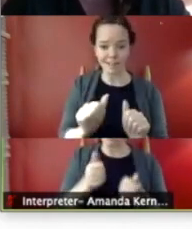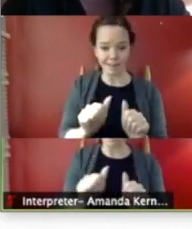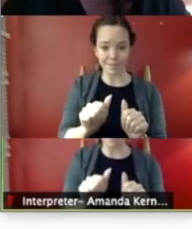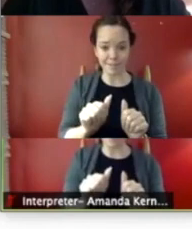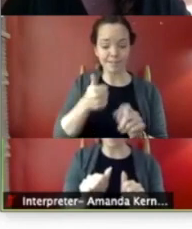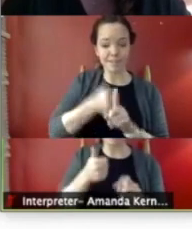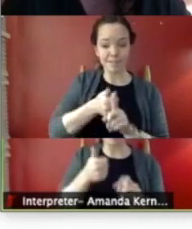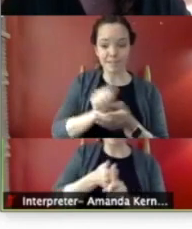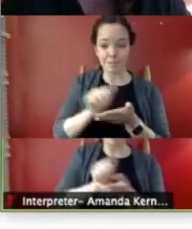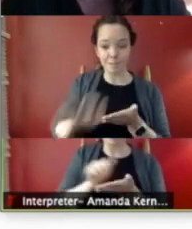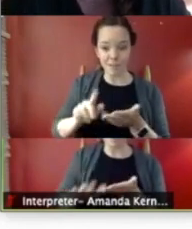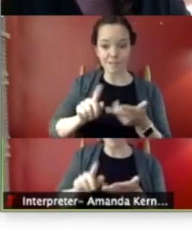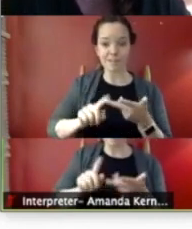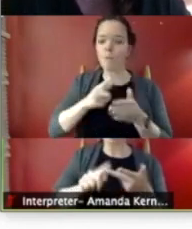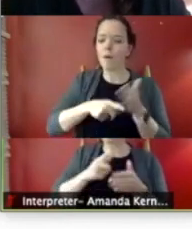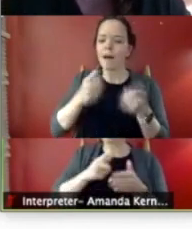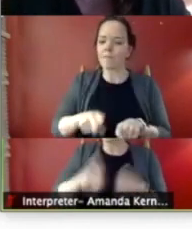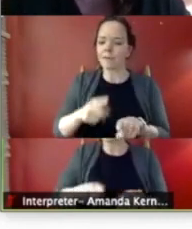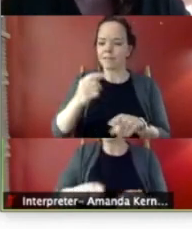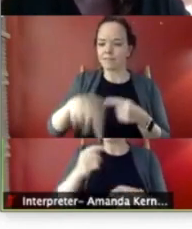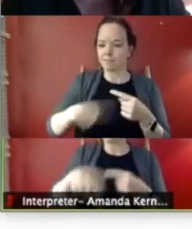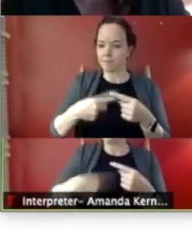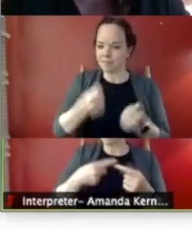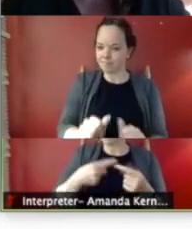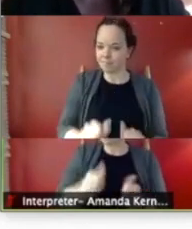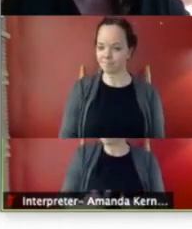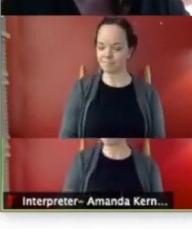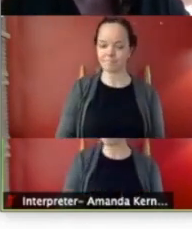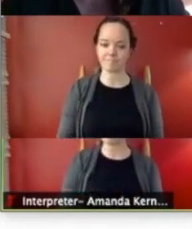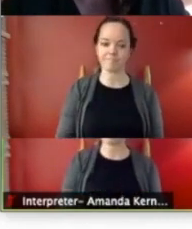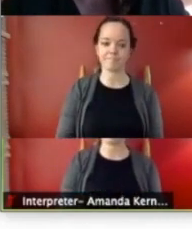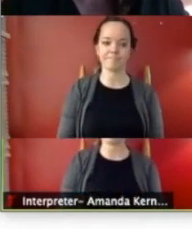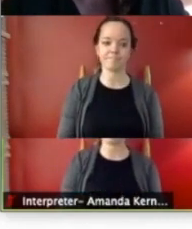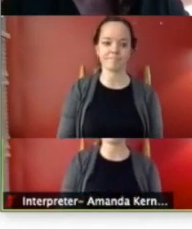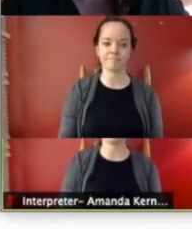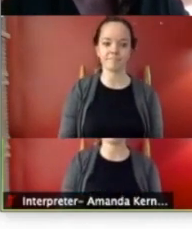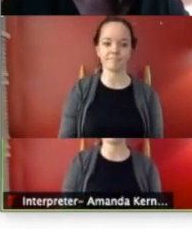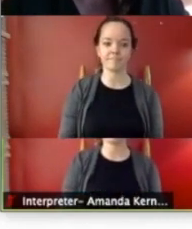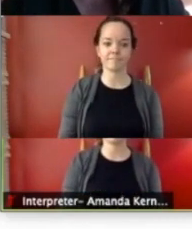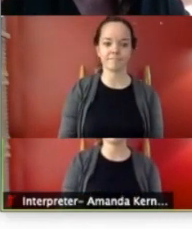what happens when they do. Next slide.